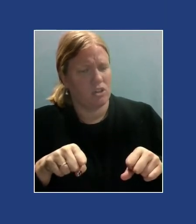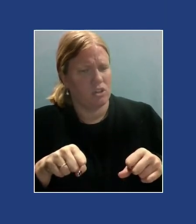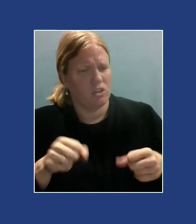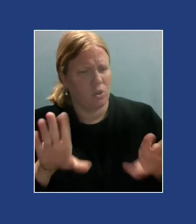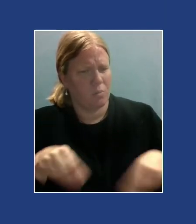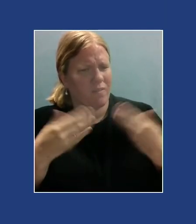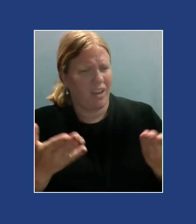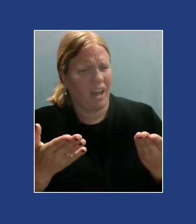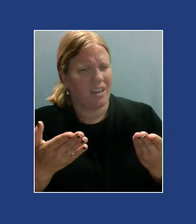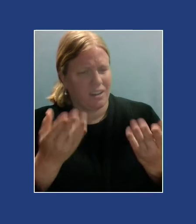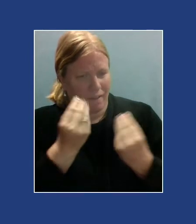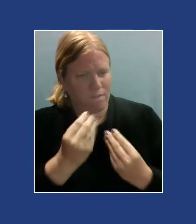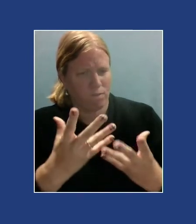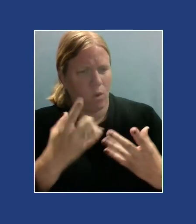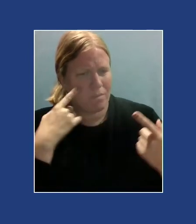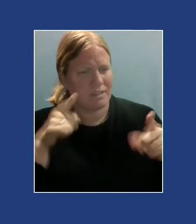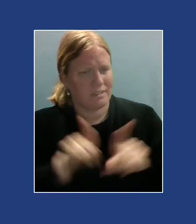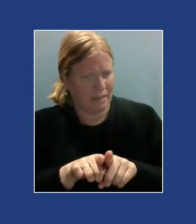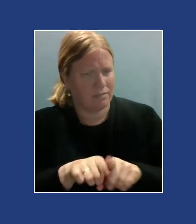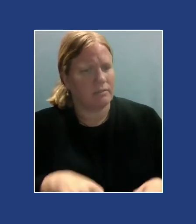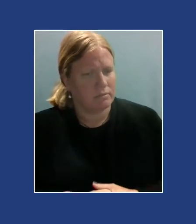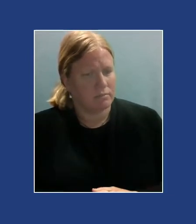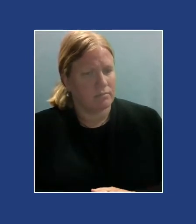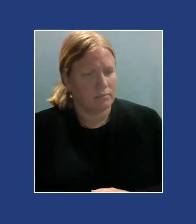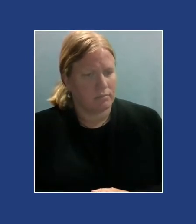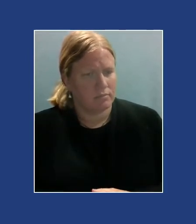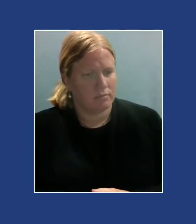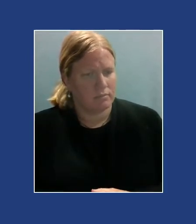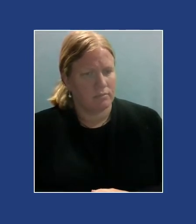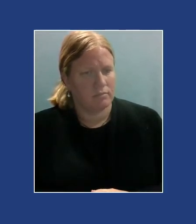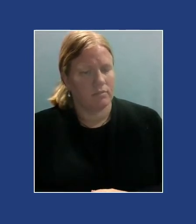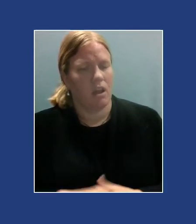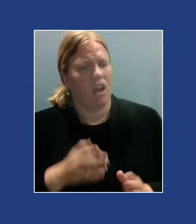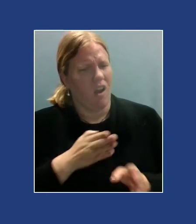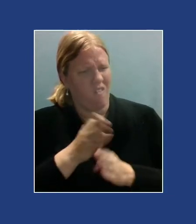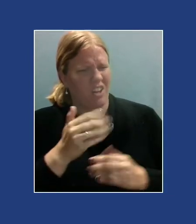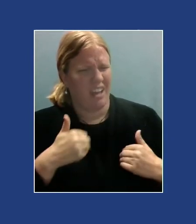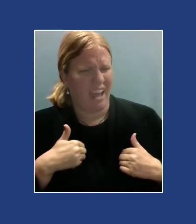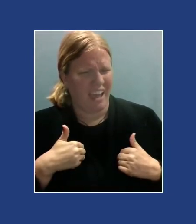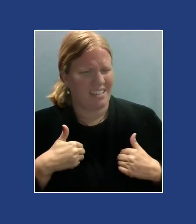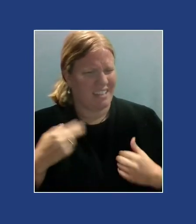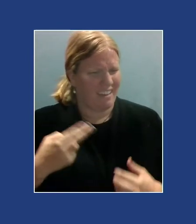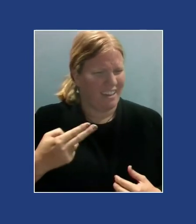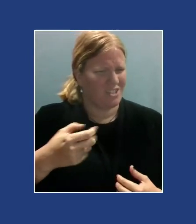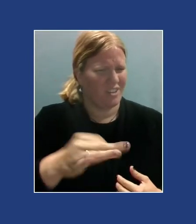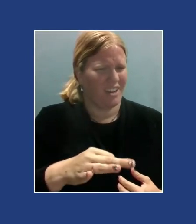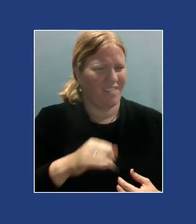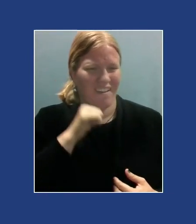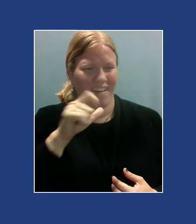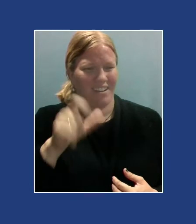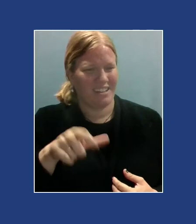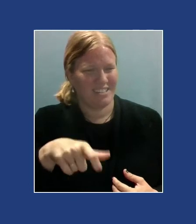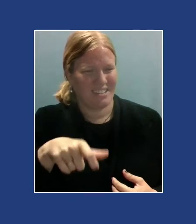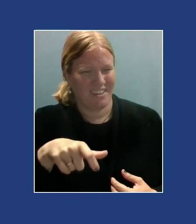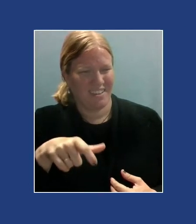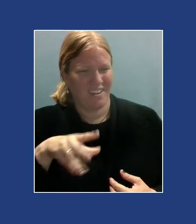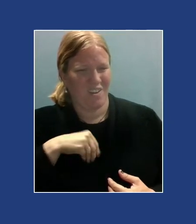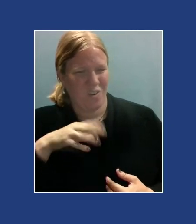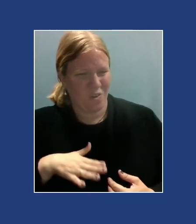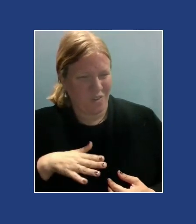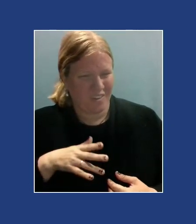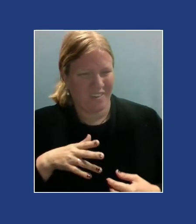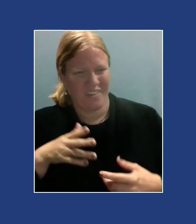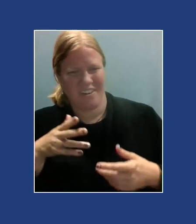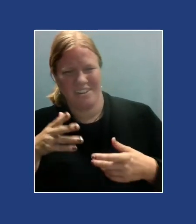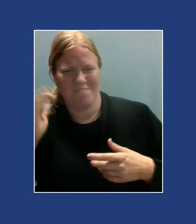care. Beyond that, our field has a sordid history of unnecessary onerous gatekeeping, questioning whether